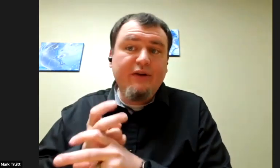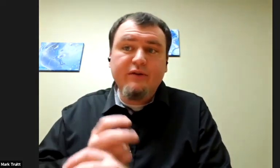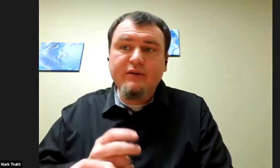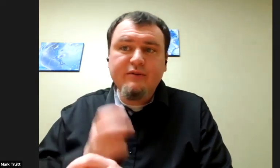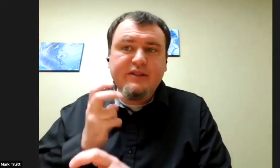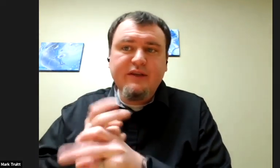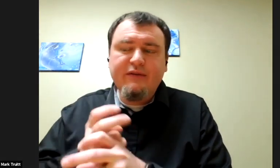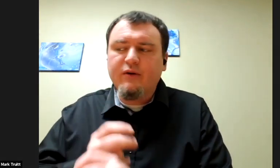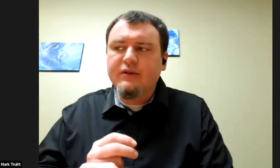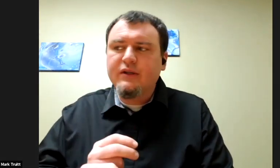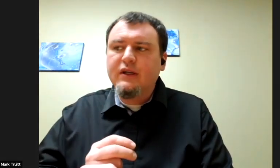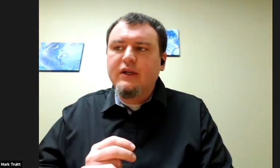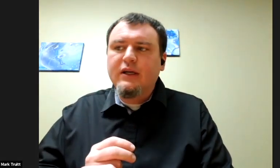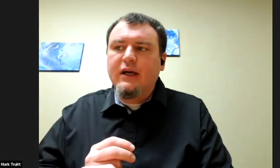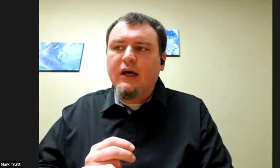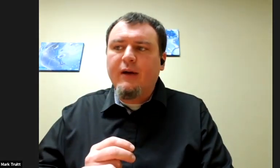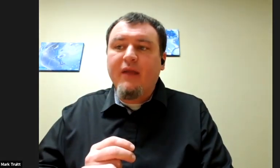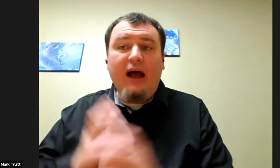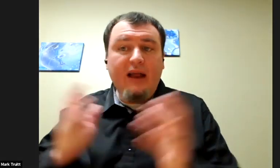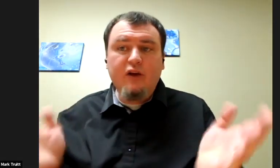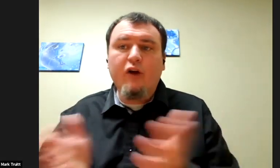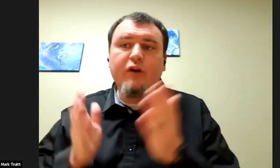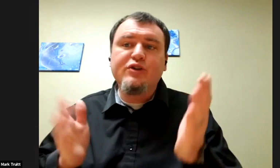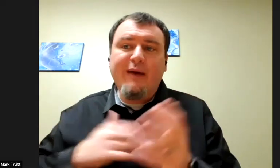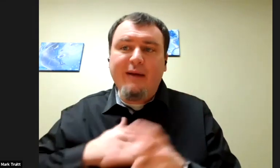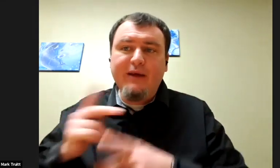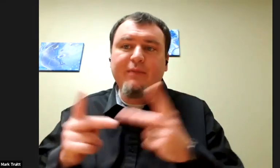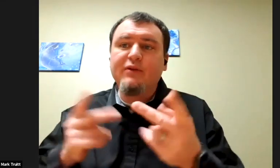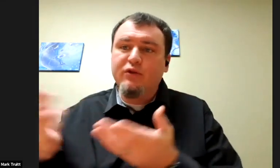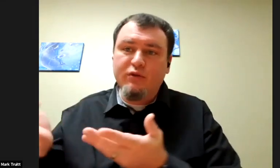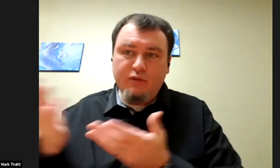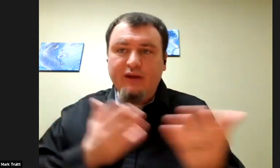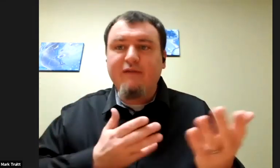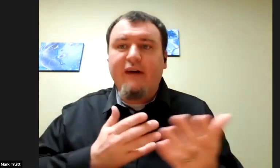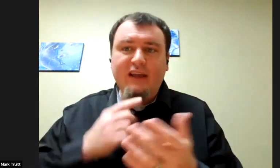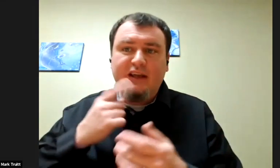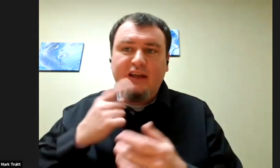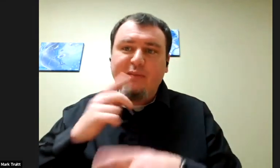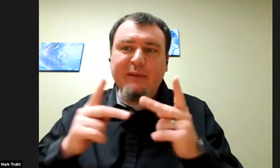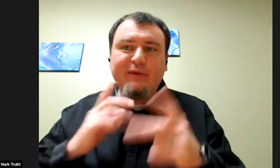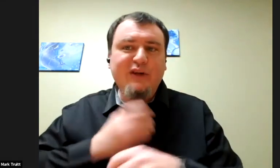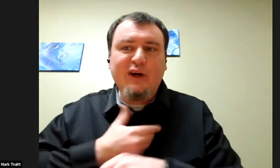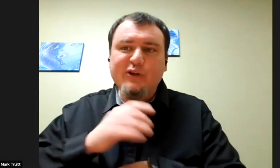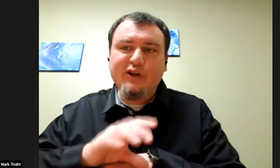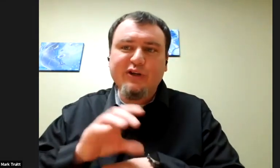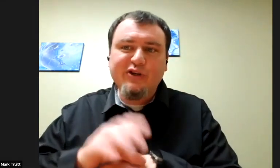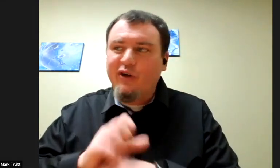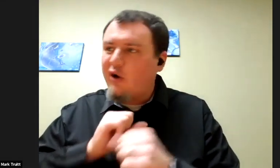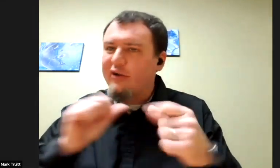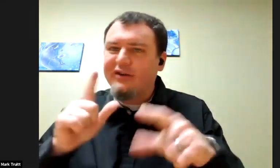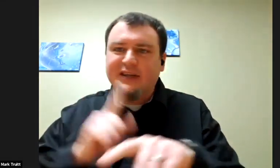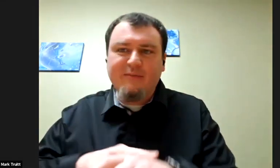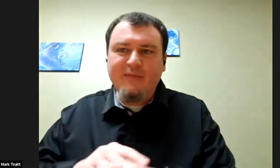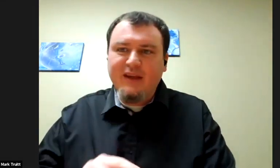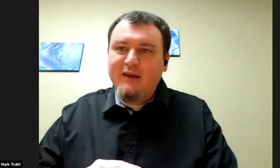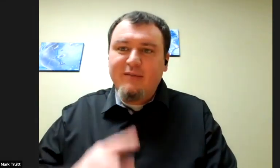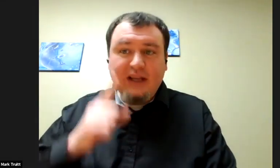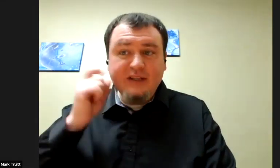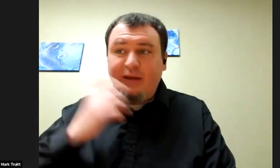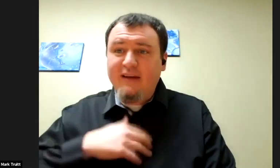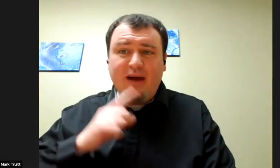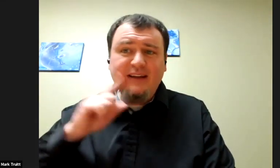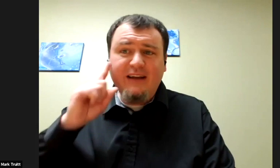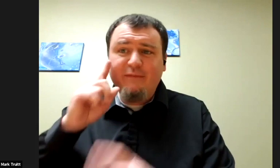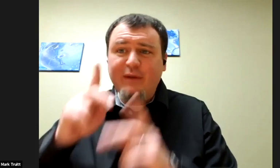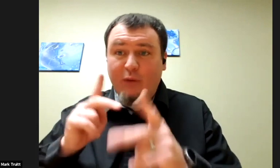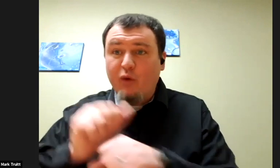It's difficult. It's difficult. I encourage my people to invite hearing people to our church all the time,